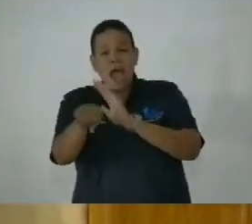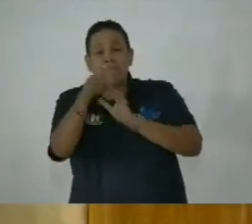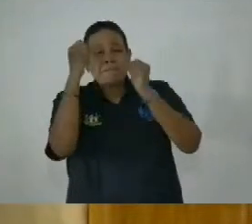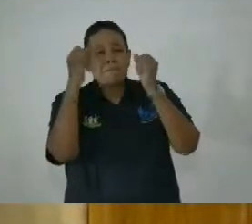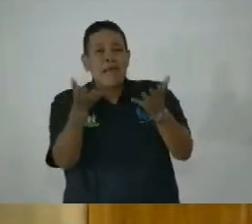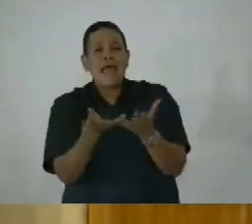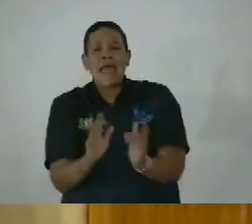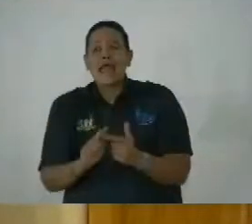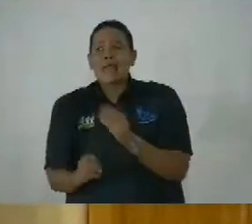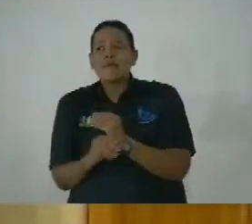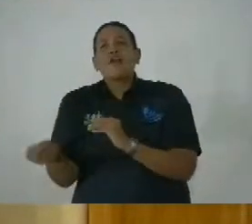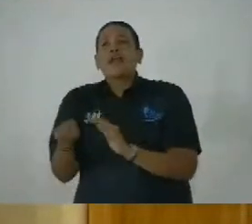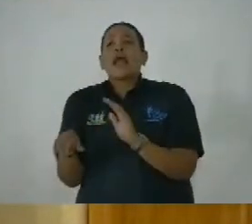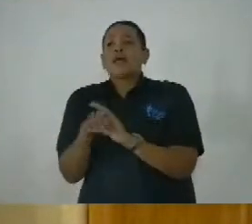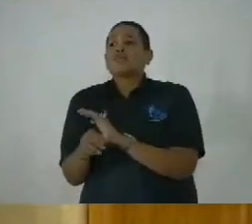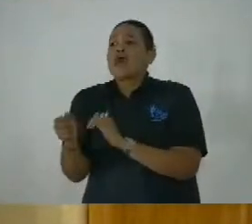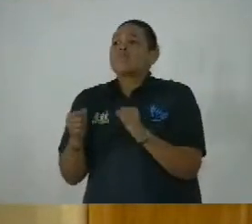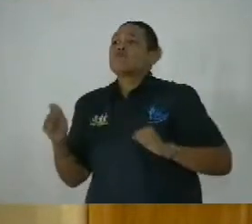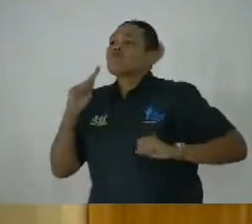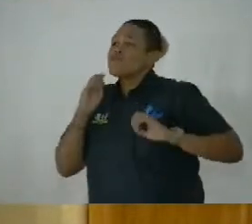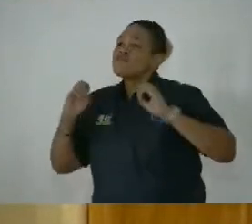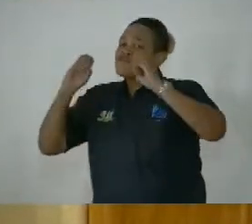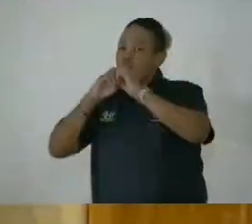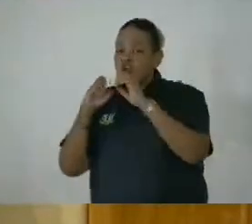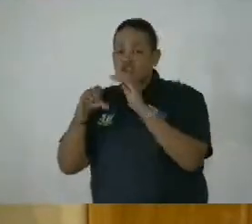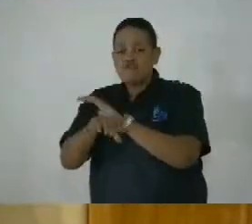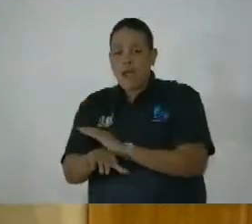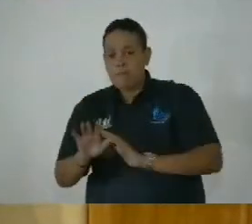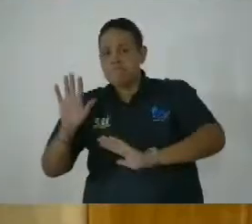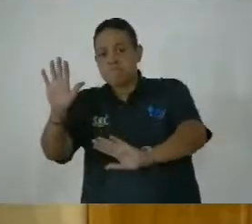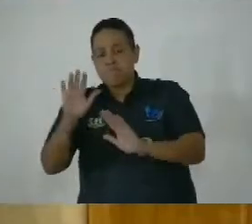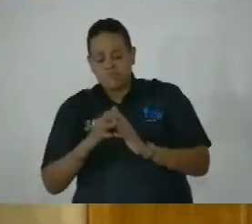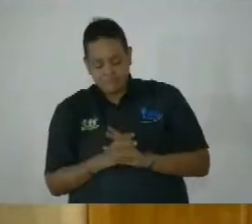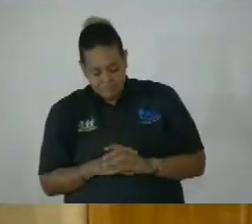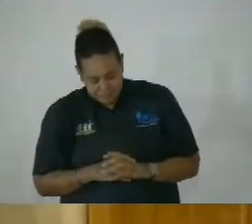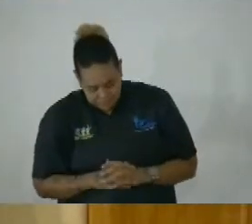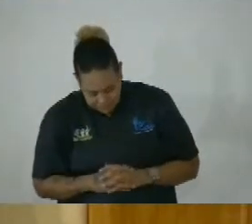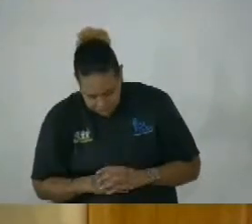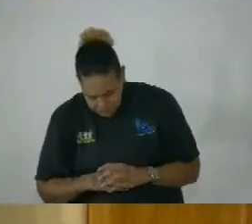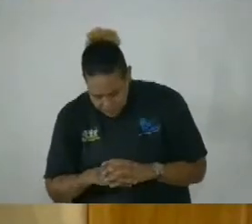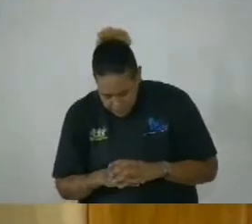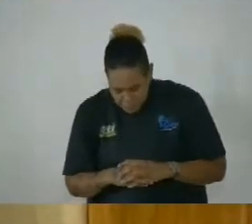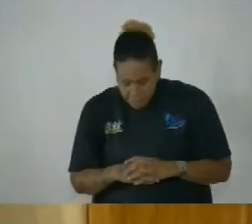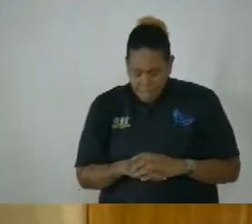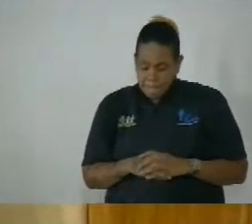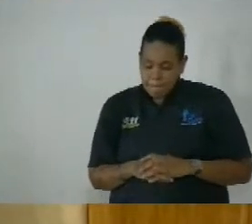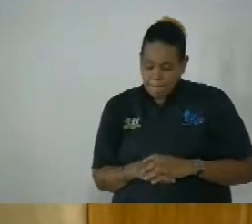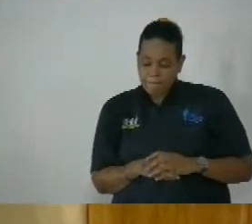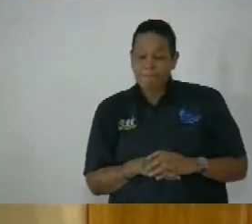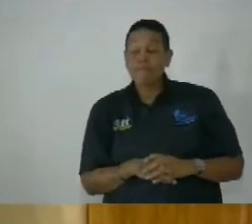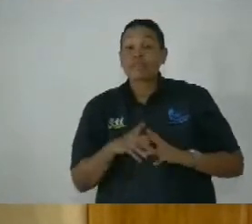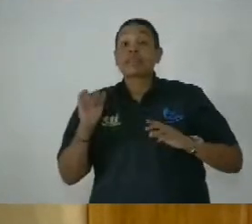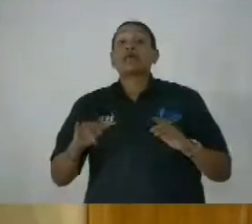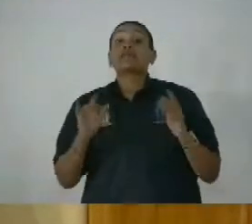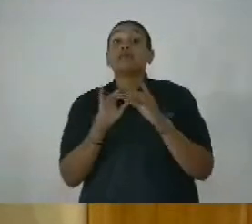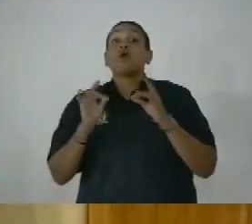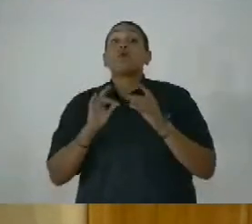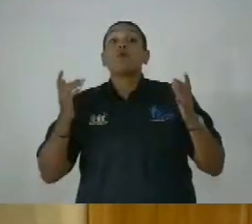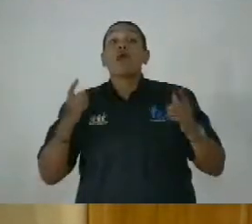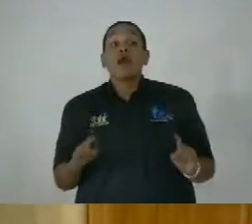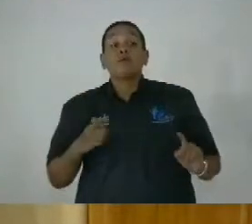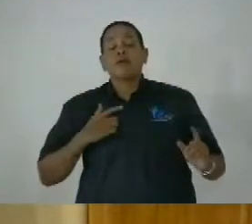of them, and they are the prime recruits for further crime. So, Madam Speaker, that is my comment on what's happening, and I want to